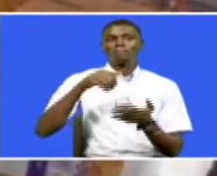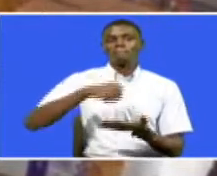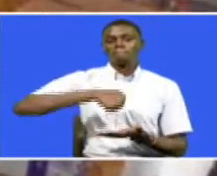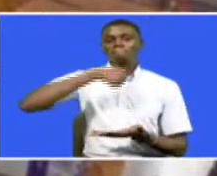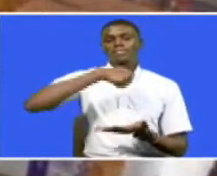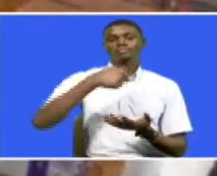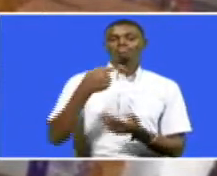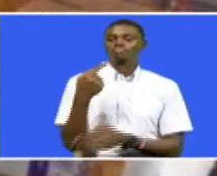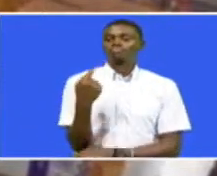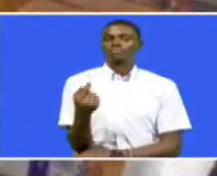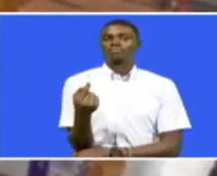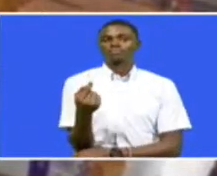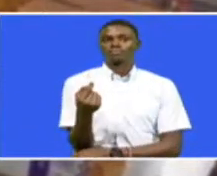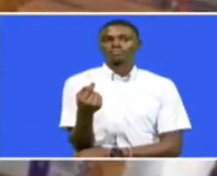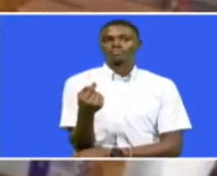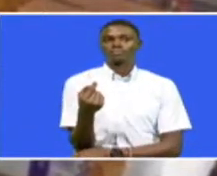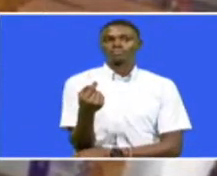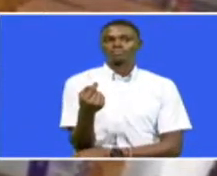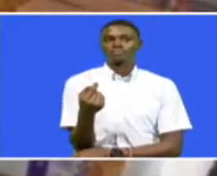minimal.